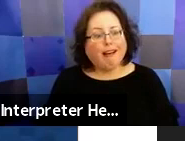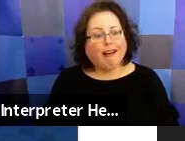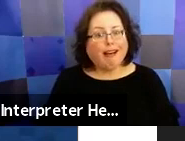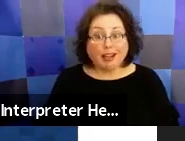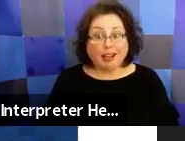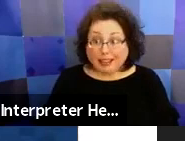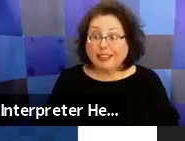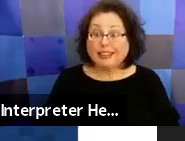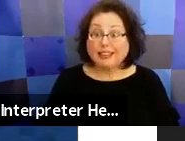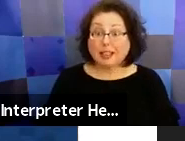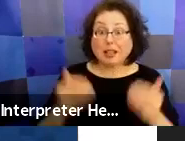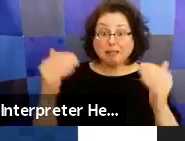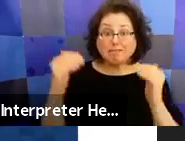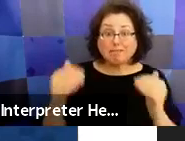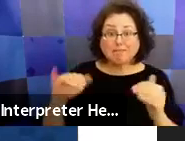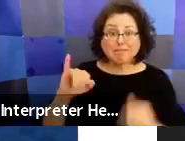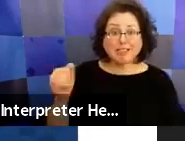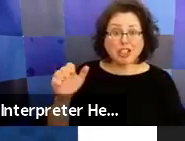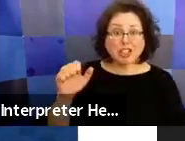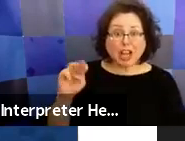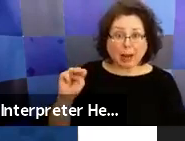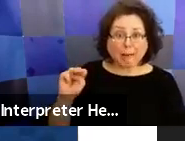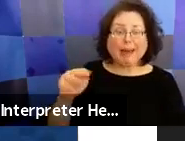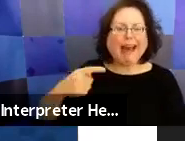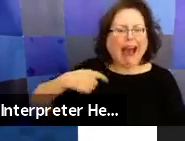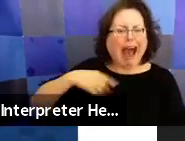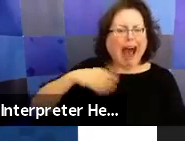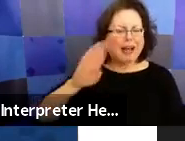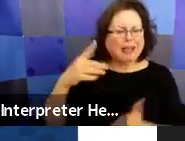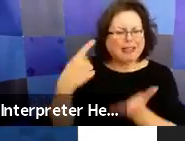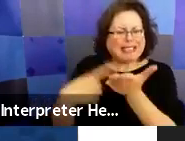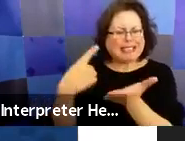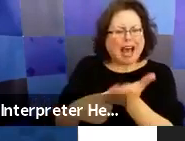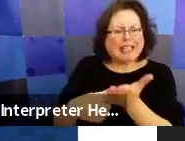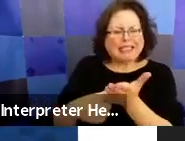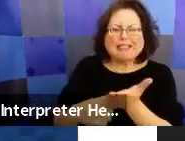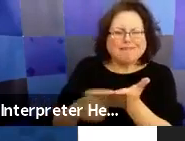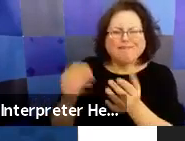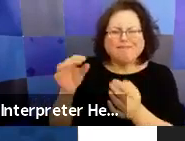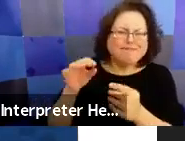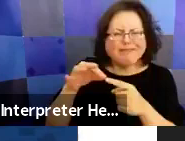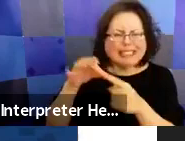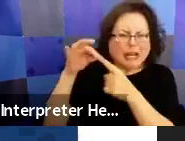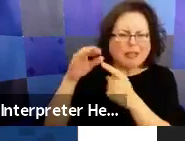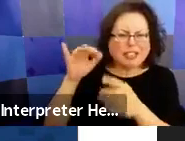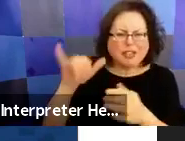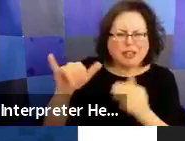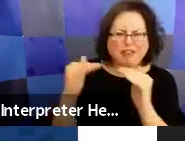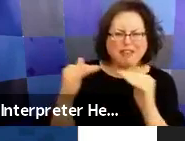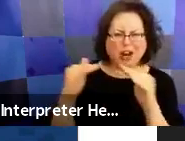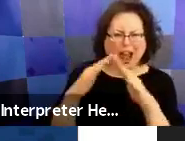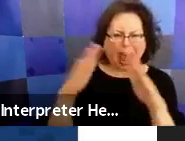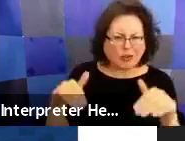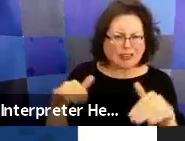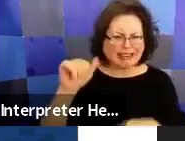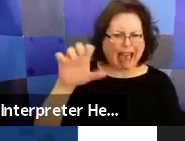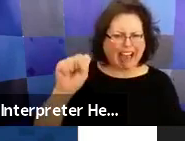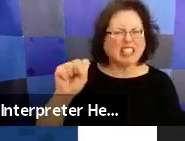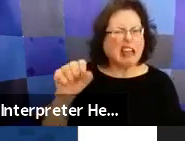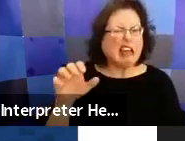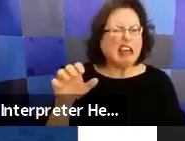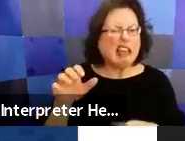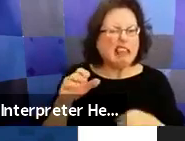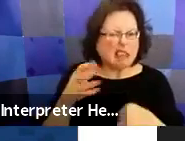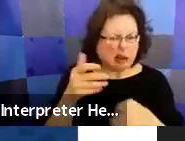Yeah. I'll just talk a little bit about exemptions to the Fair Housing Act. There are some exemptions to the Fair Housing Act. There are three major ones, that